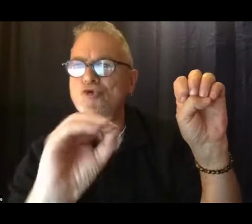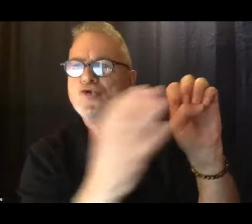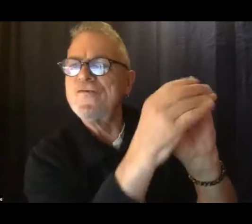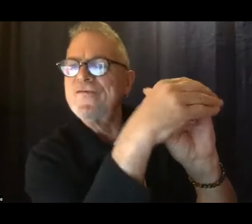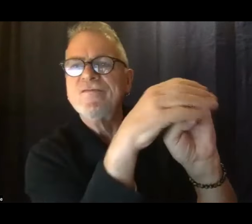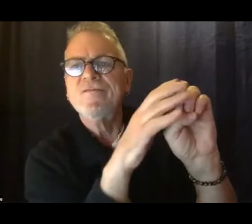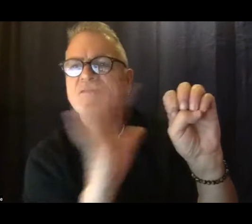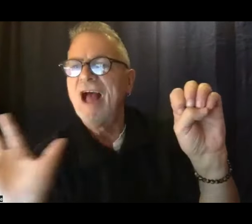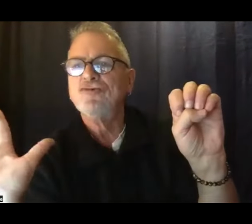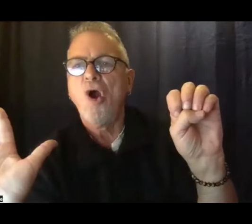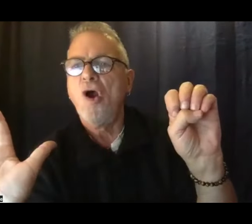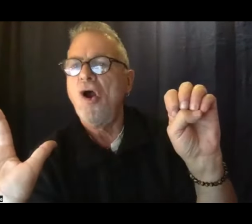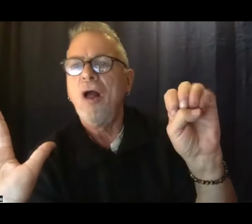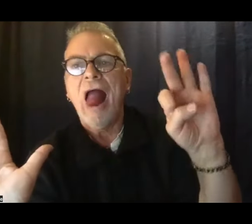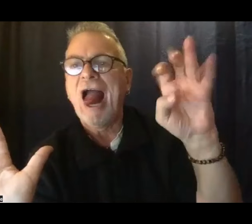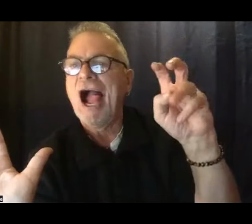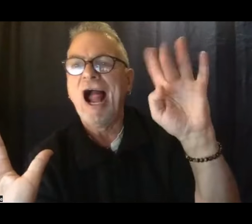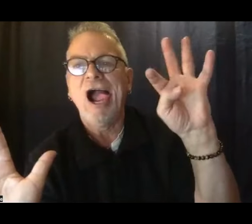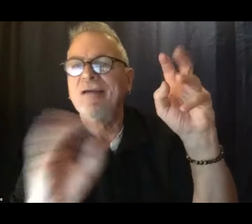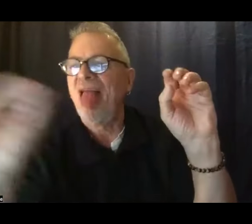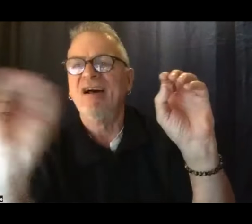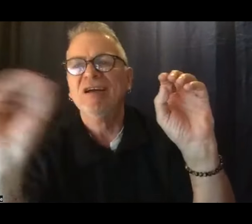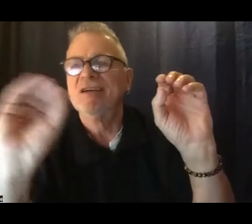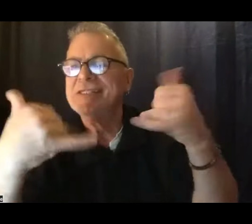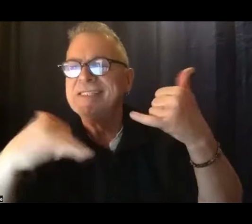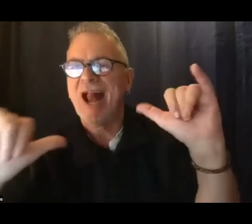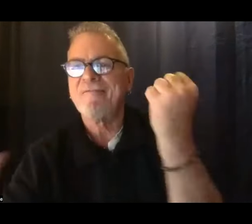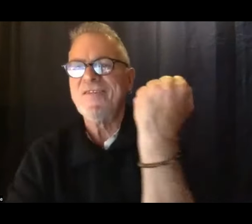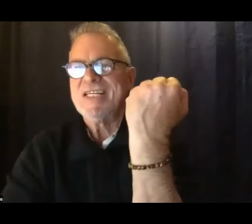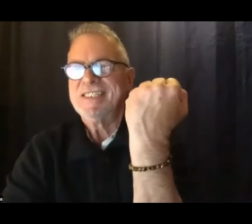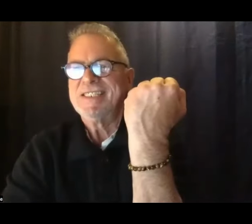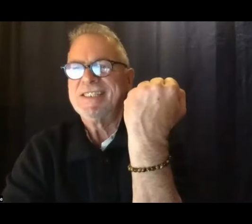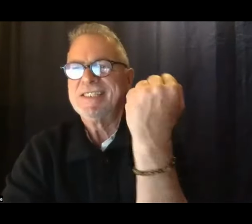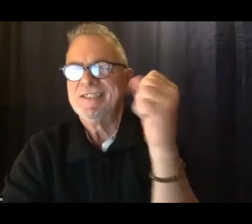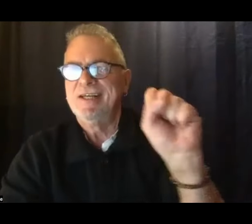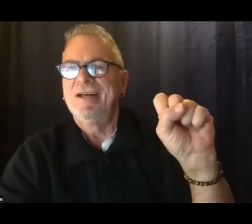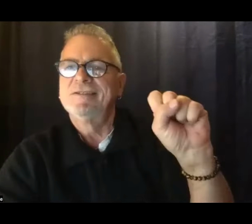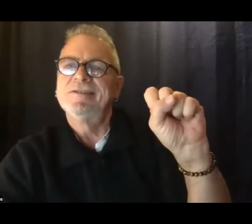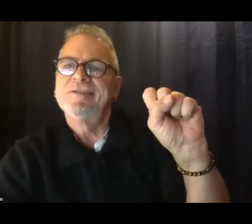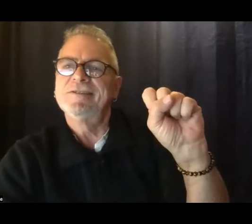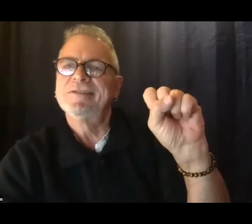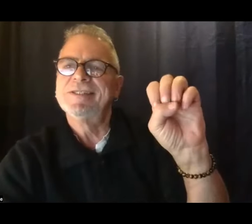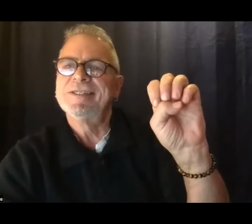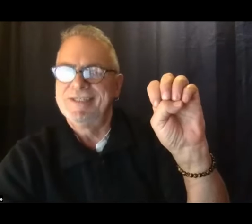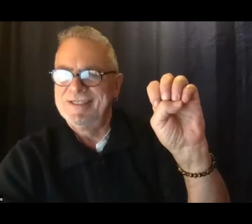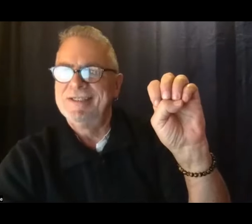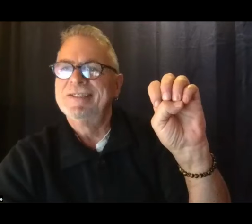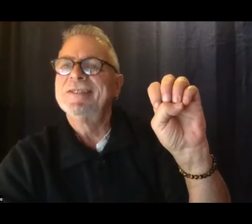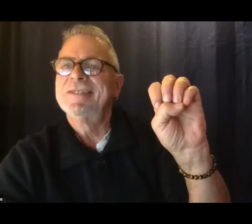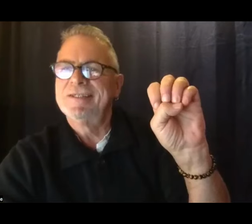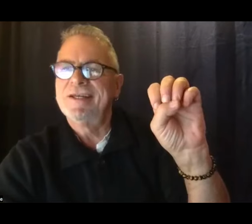right? The movement is just this little bit. It doesn't move any farther than just